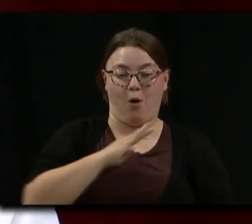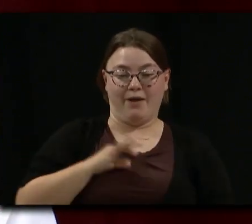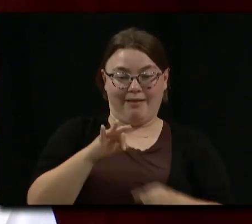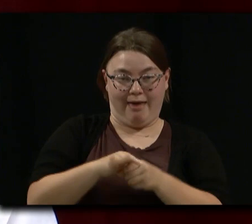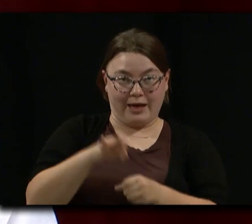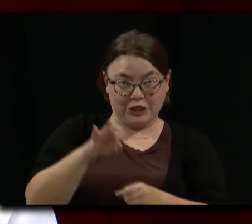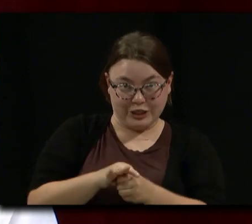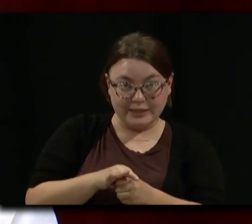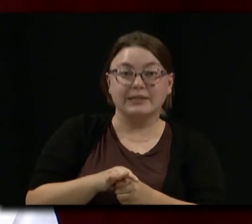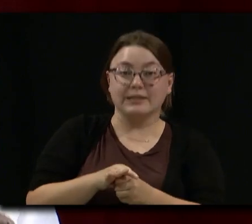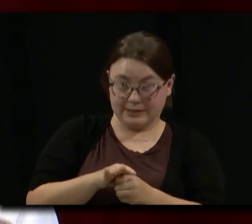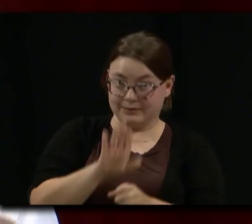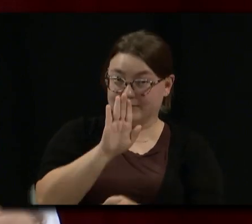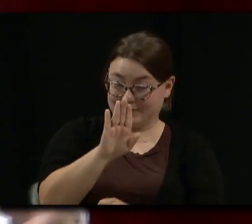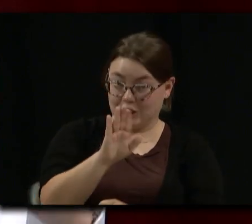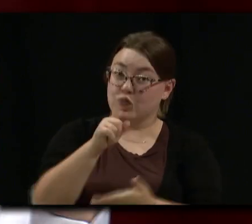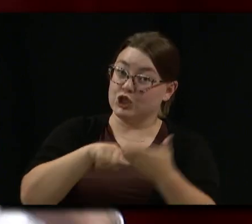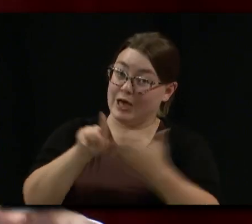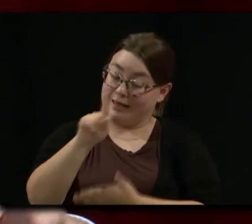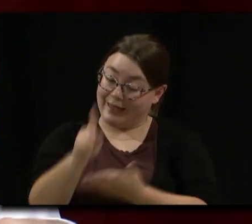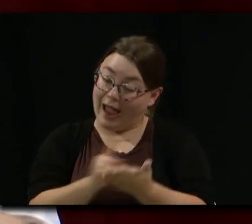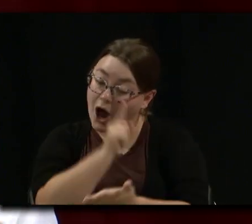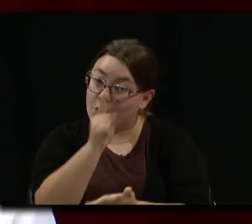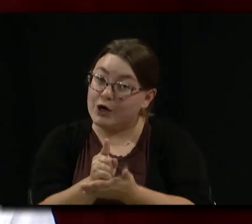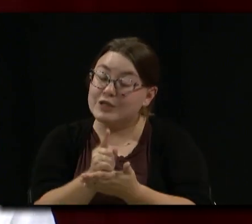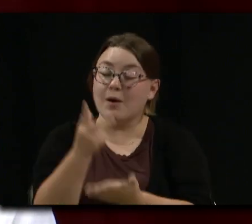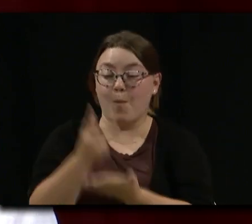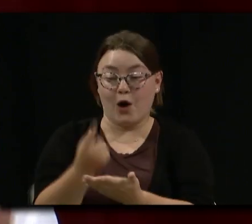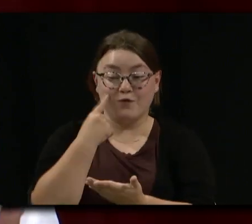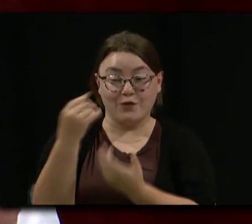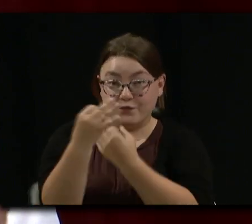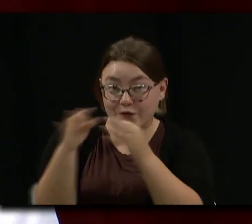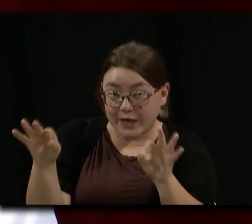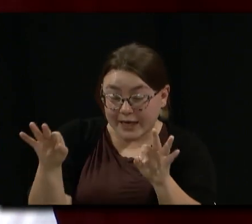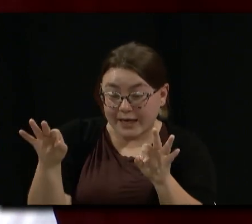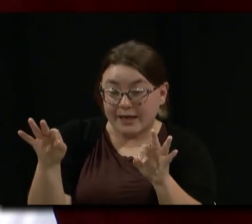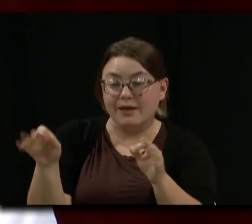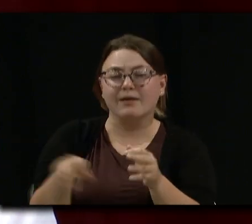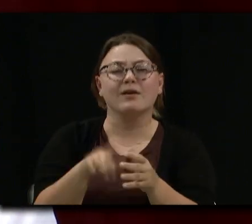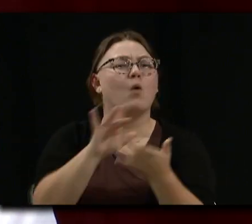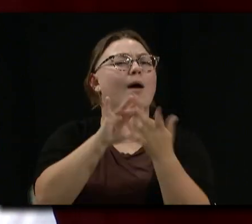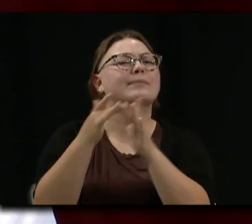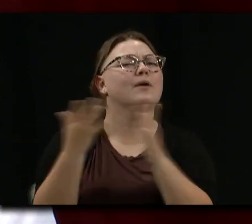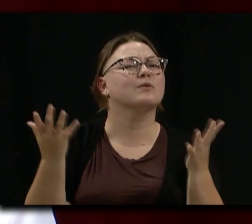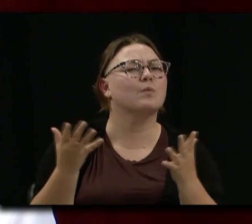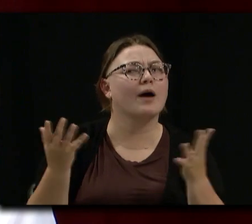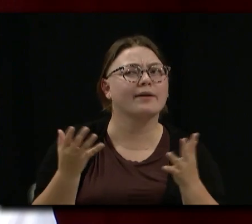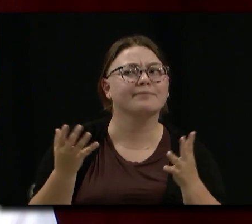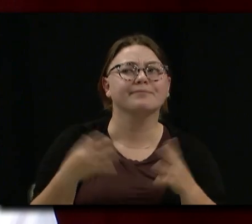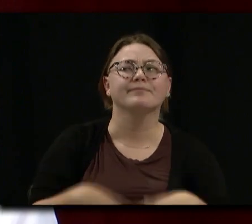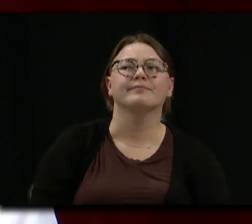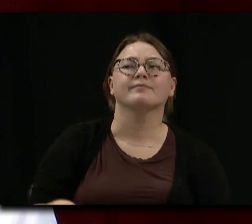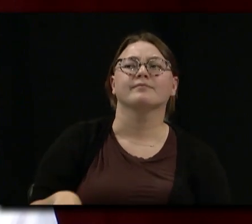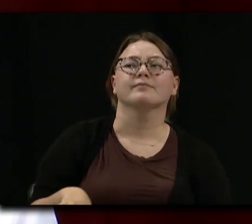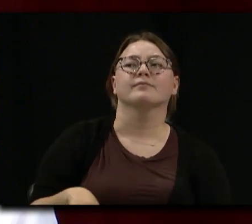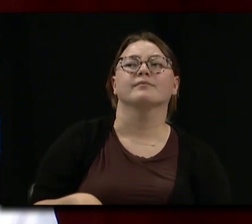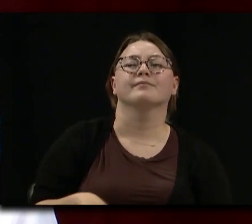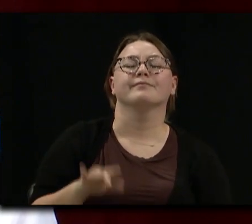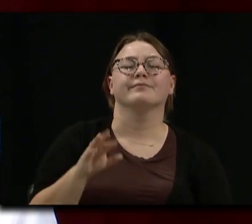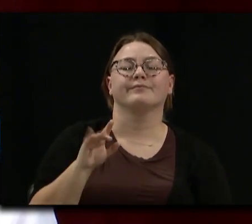make sure to check the hours before you come, but you can check the hours on the website. Remind us of the website address. The website is